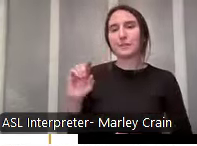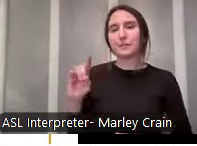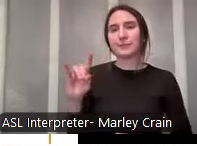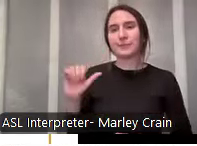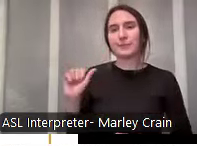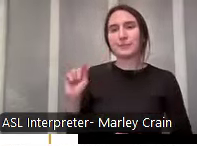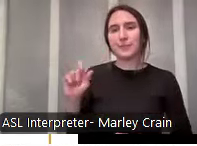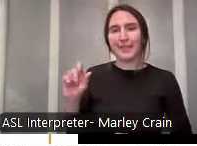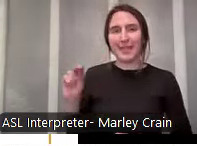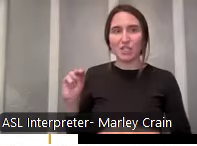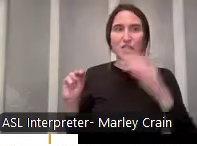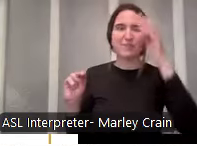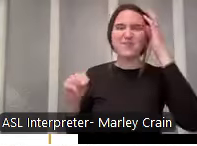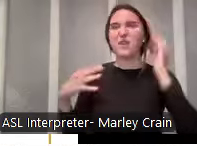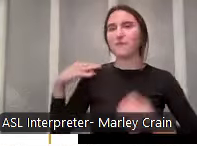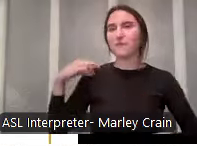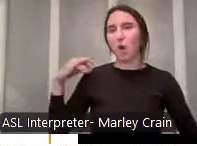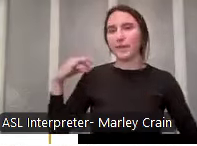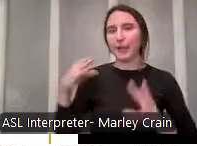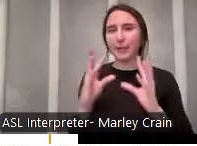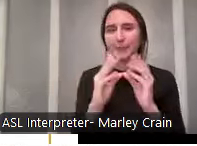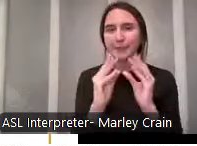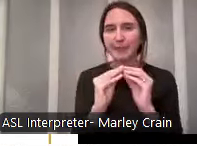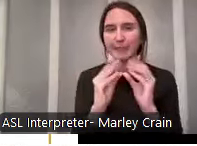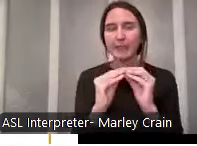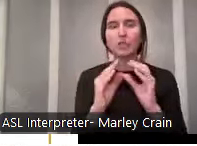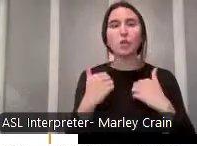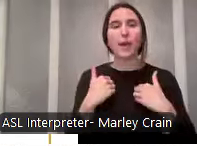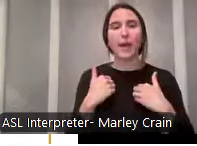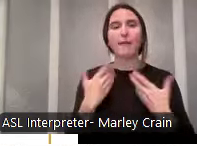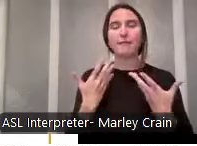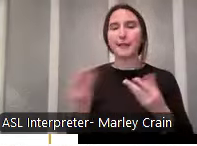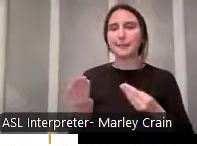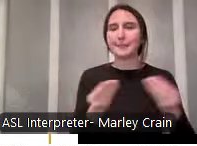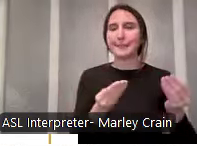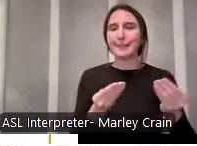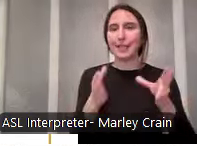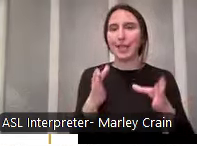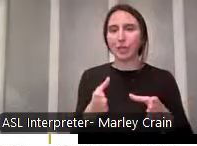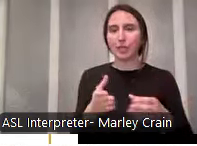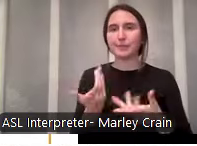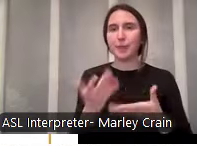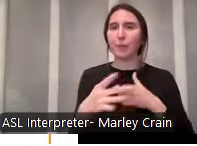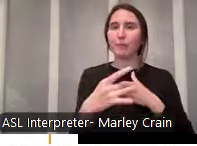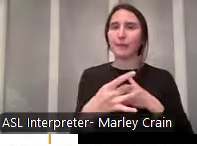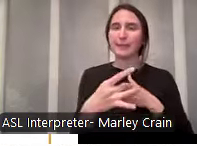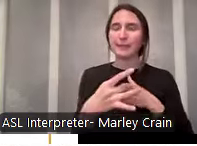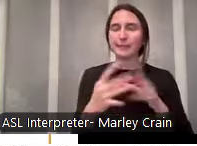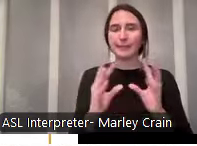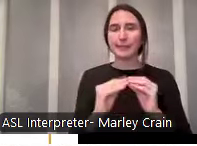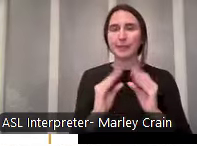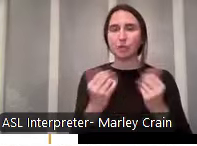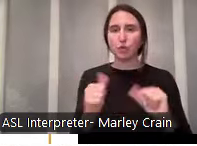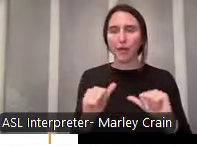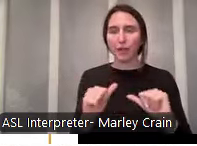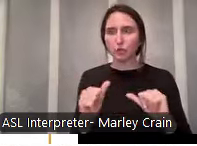sorry, voluntary meeting. And it's a mediator that leads it and tries to resolve the issue. Everyone has to agree,